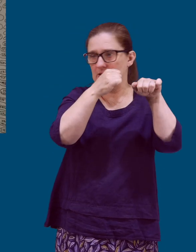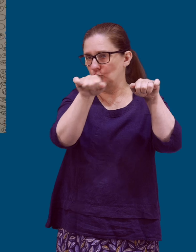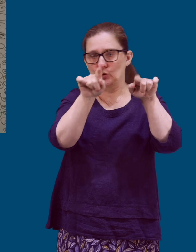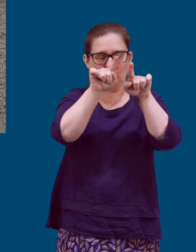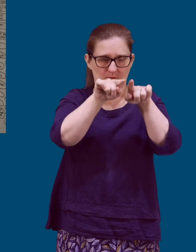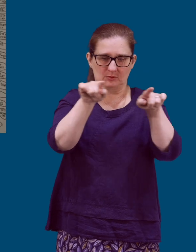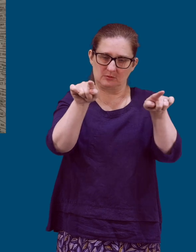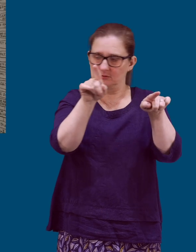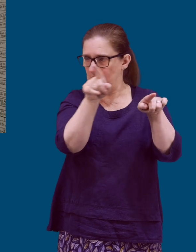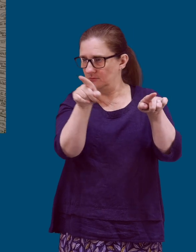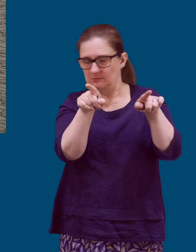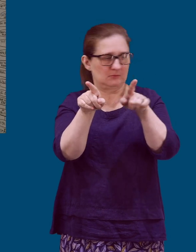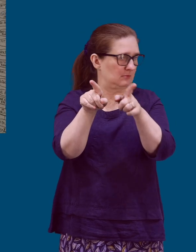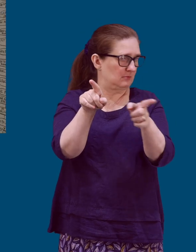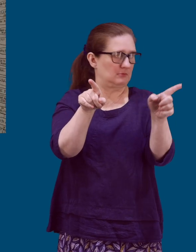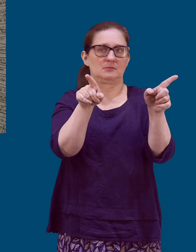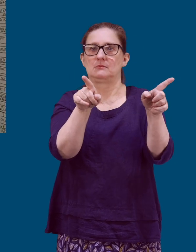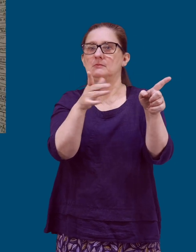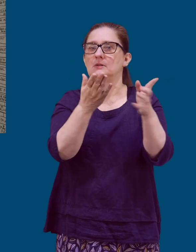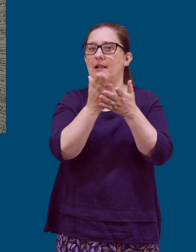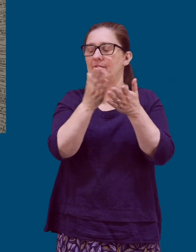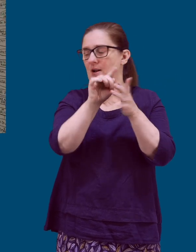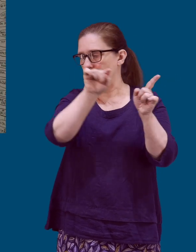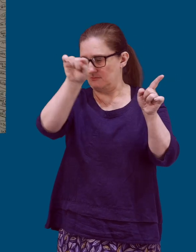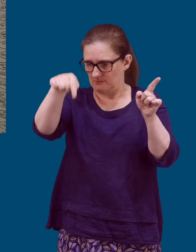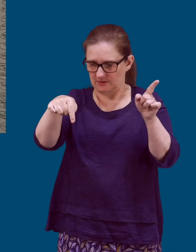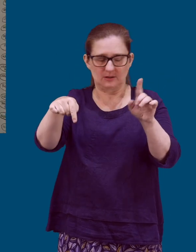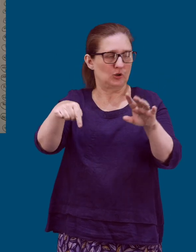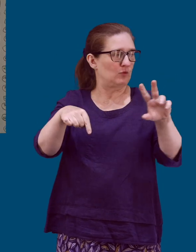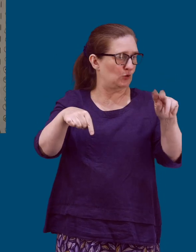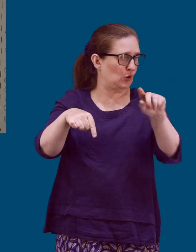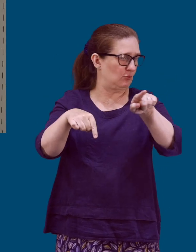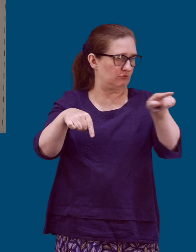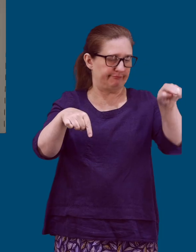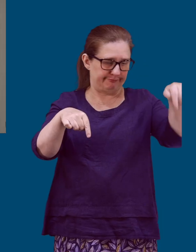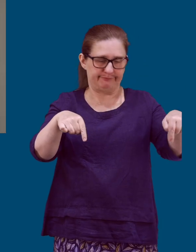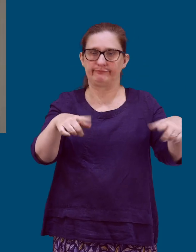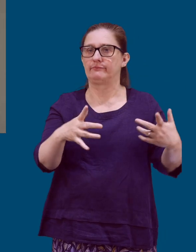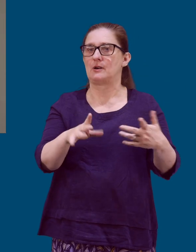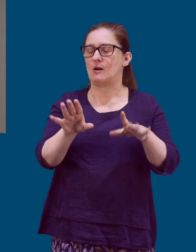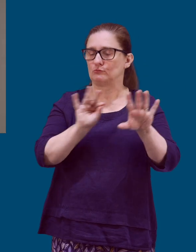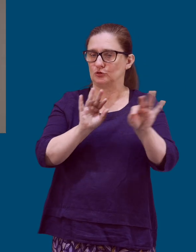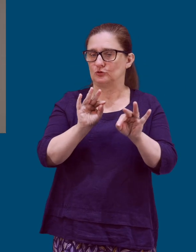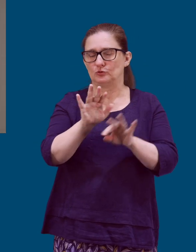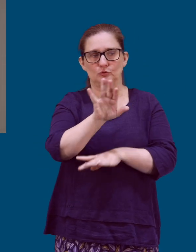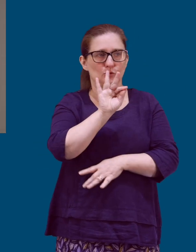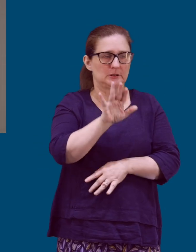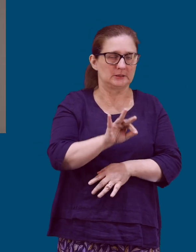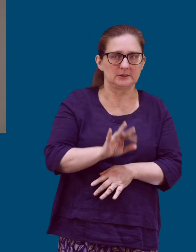loop around one another in pursuit of clarity, a tangle of lines and moments and choices that must be made.